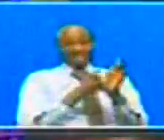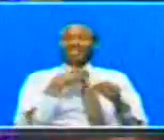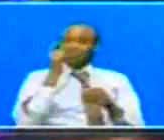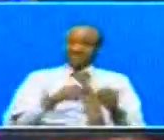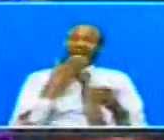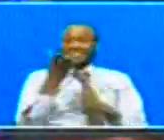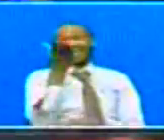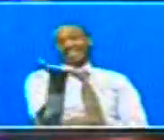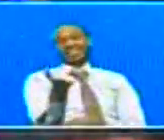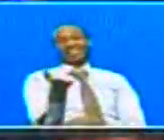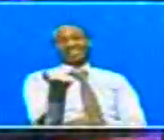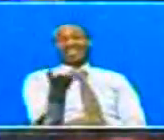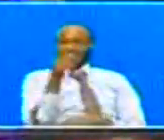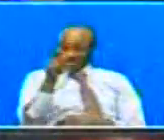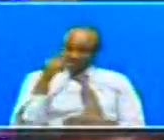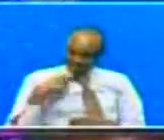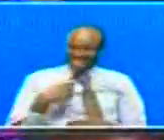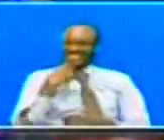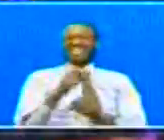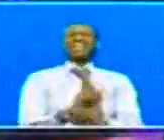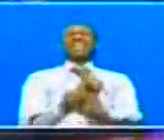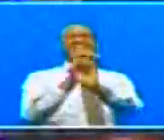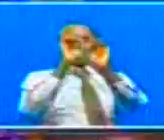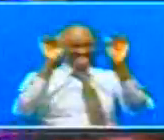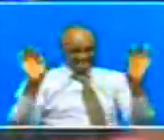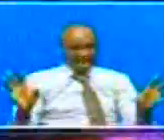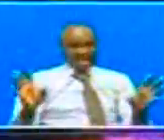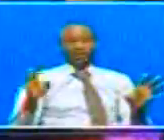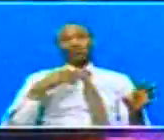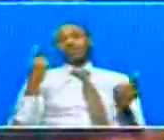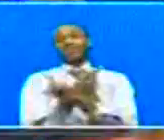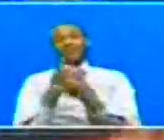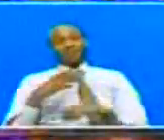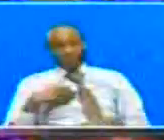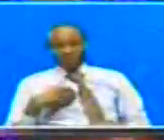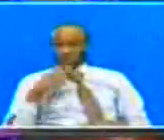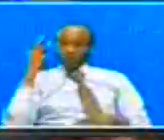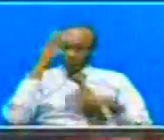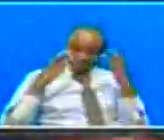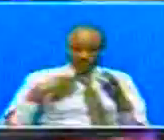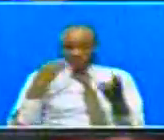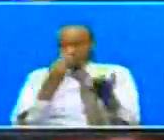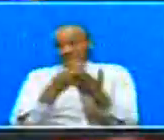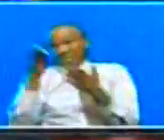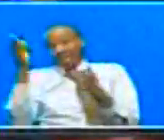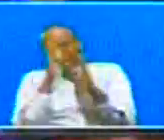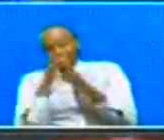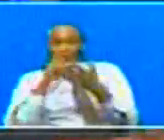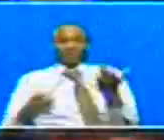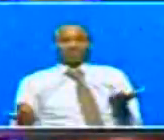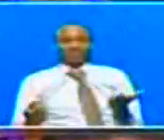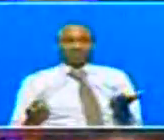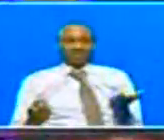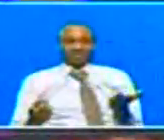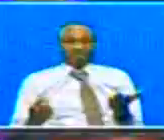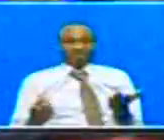in the Ukraine. And we must send this message clearly to Alfred Gitonga, who may worry about millions he may have or may not have, because